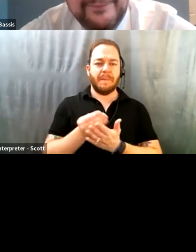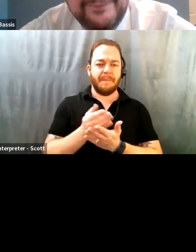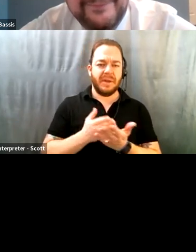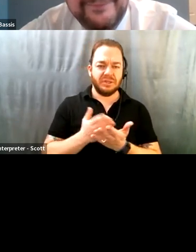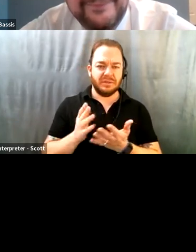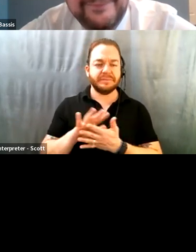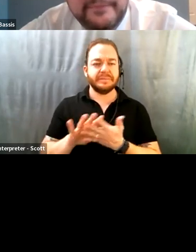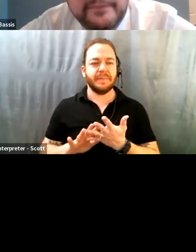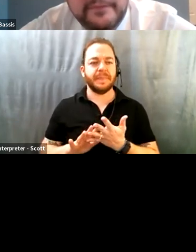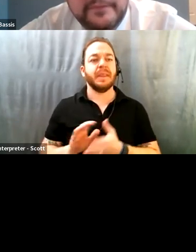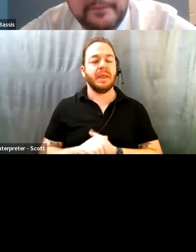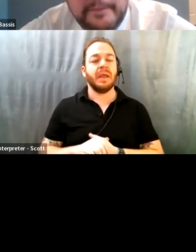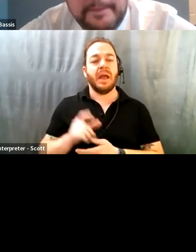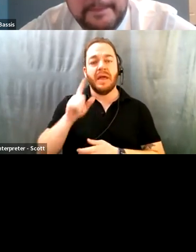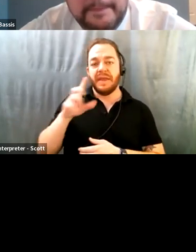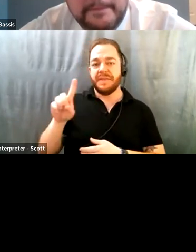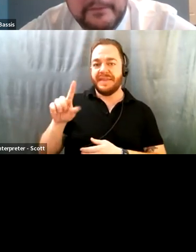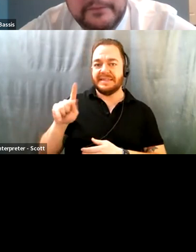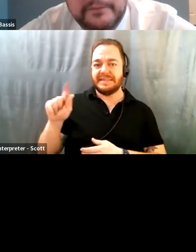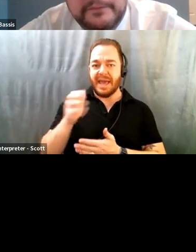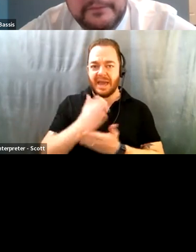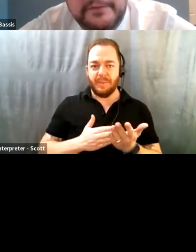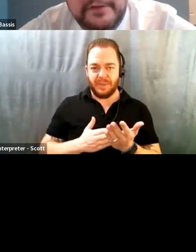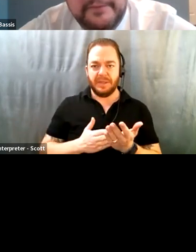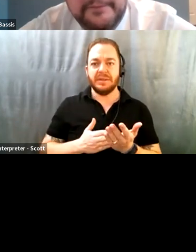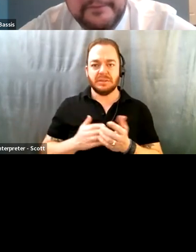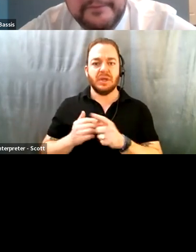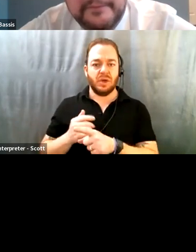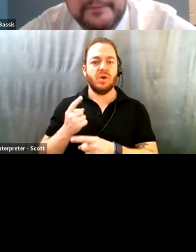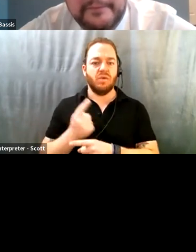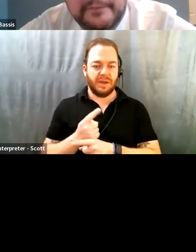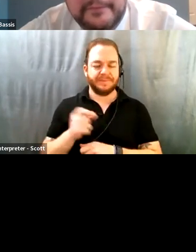Sorry. I think it's the data piece that you're focusing on.